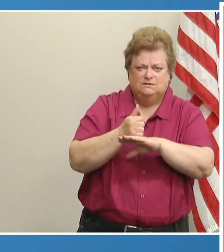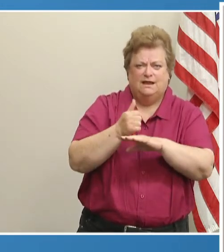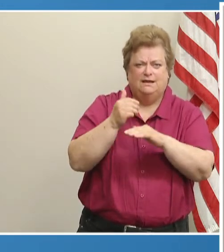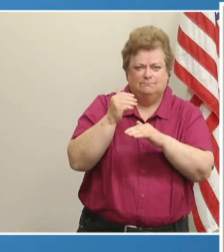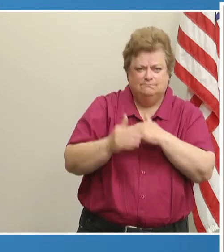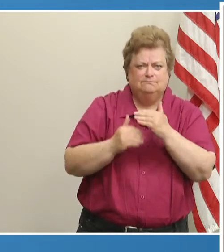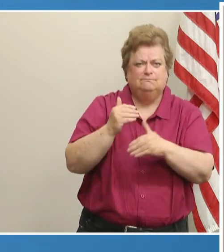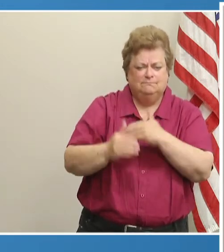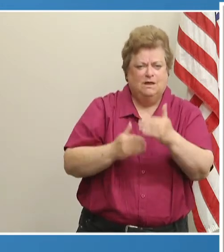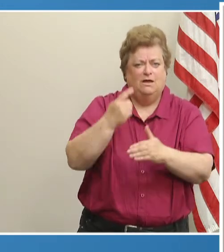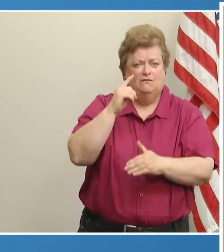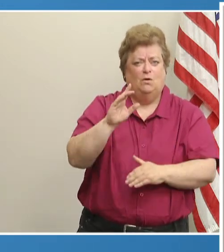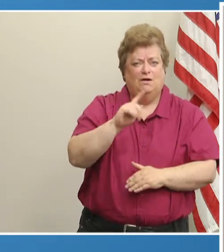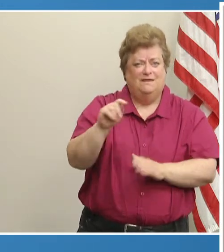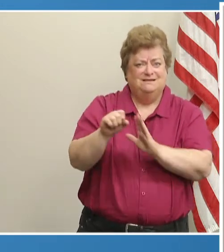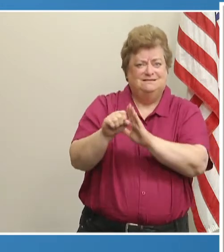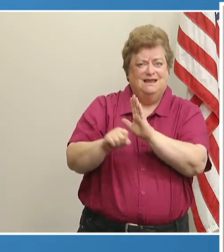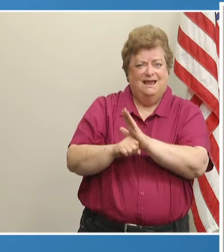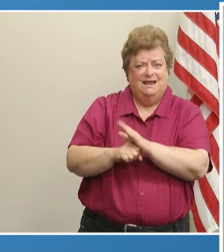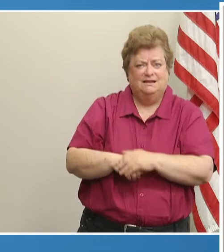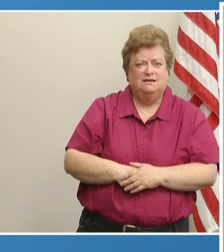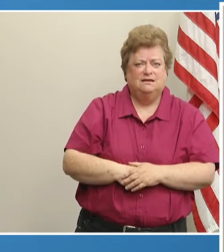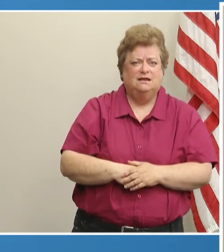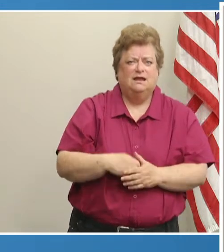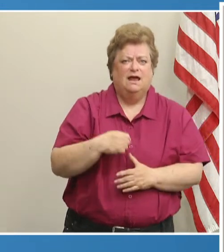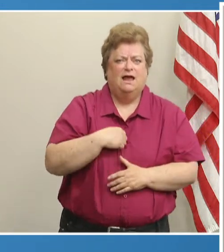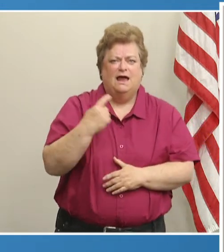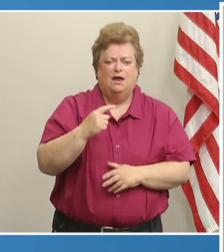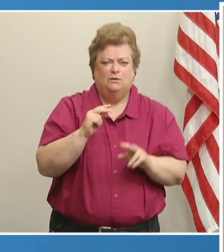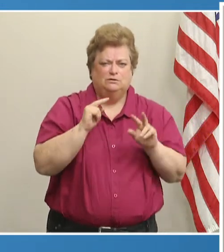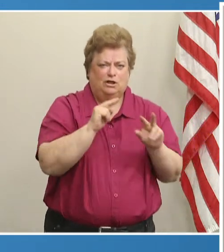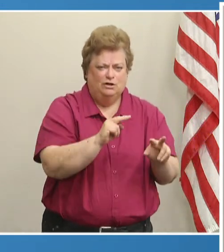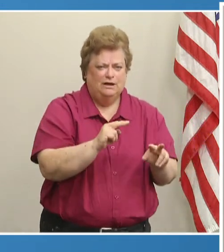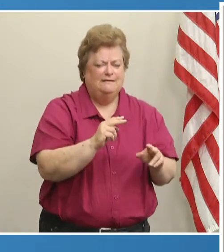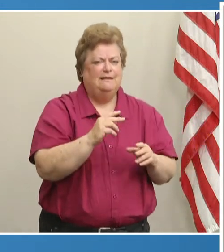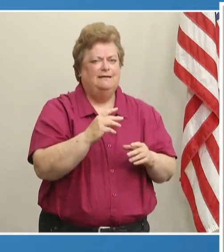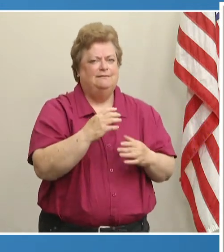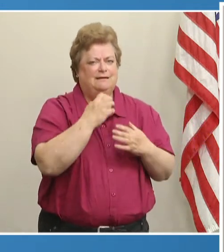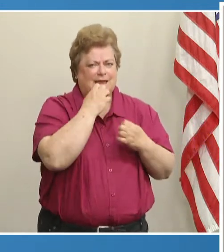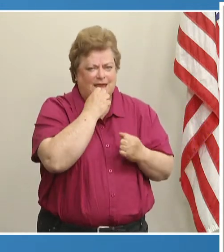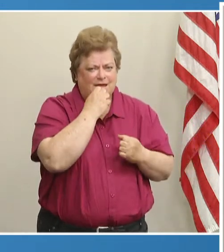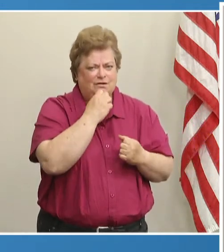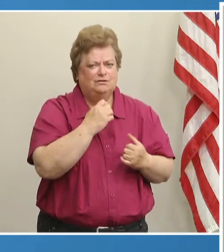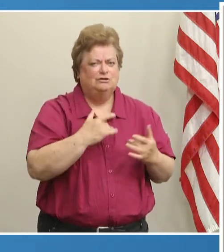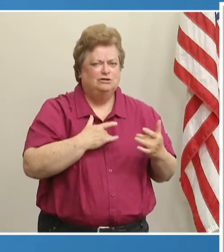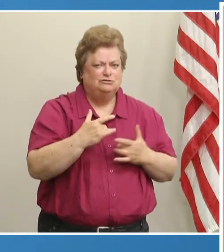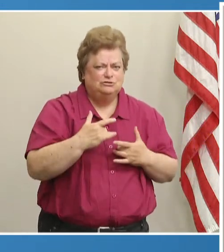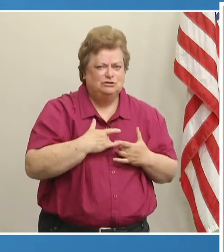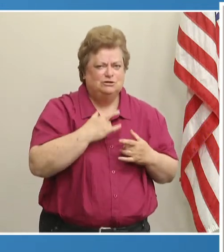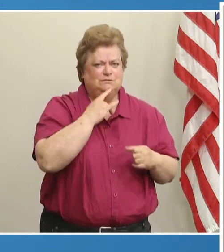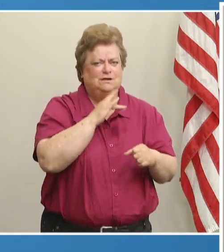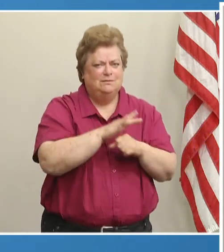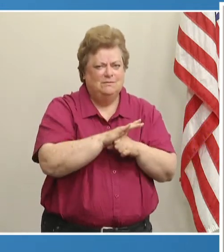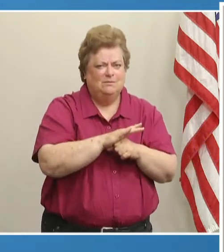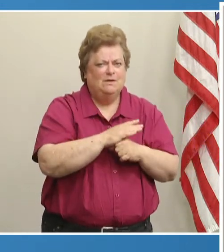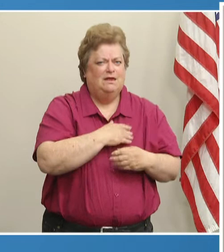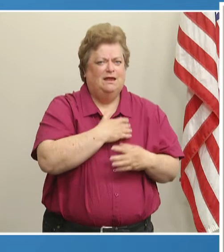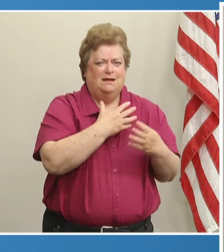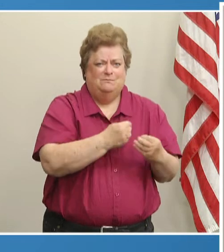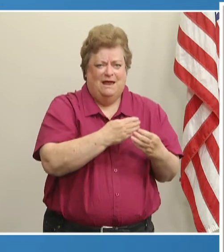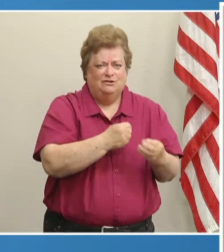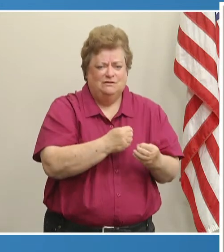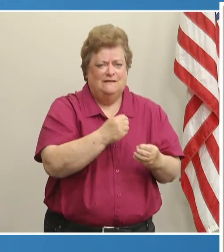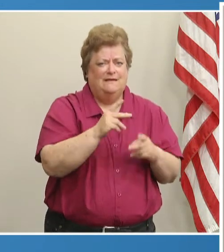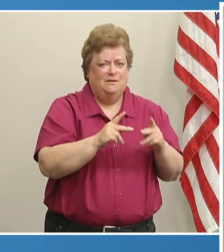pace for our state? And I would point to the care, concern, the commitment, and the compassion that the people of Lincoln